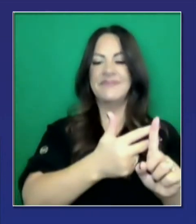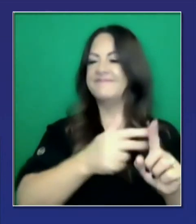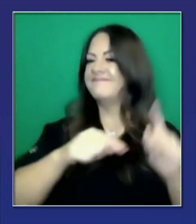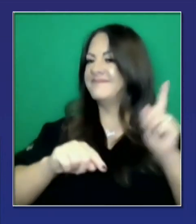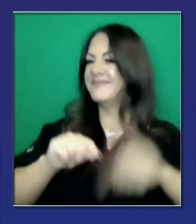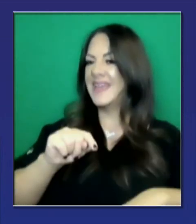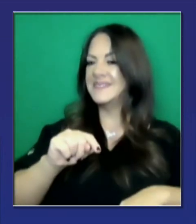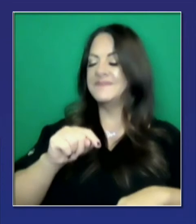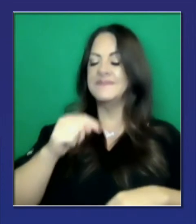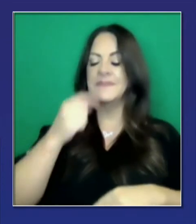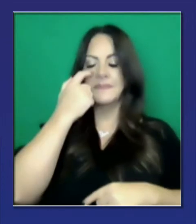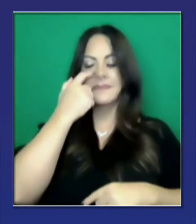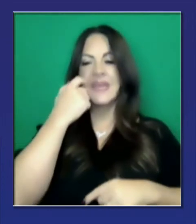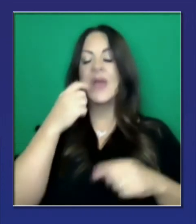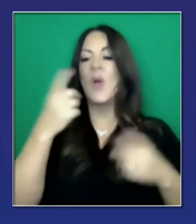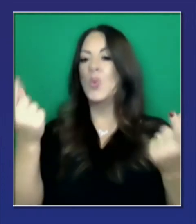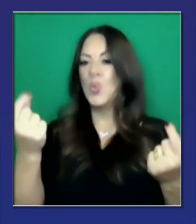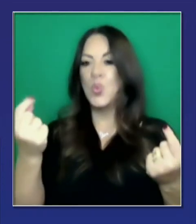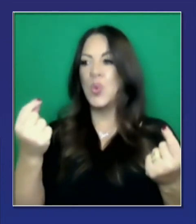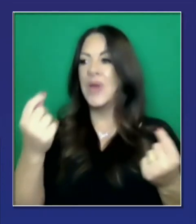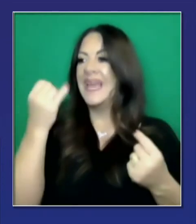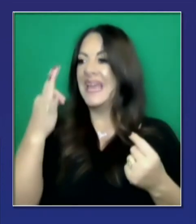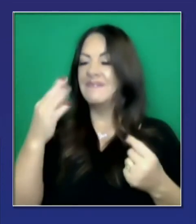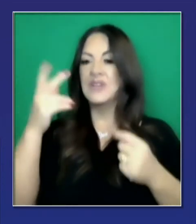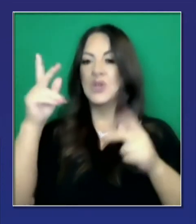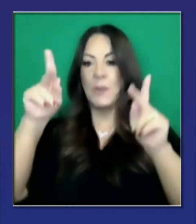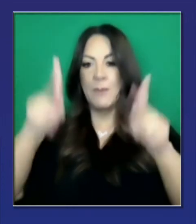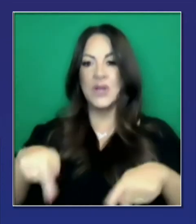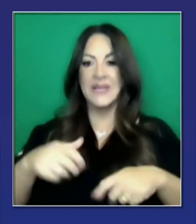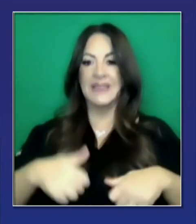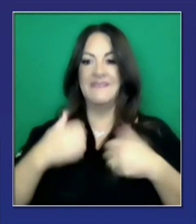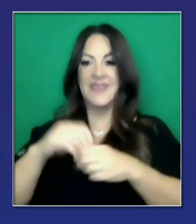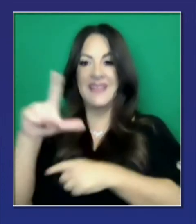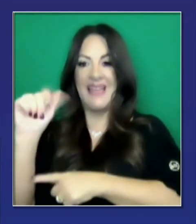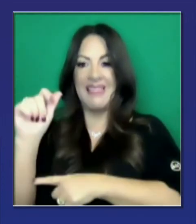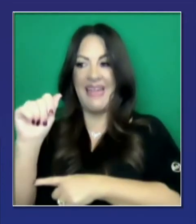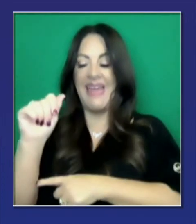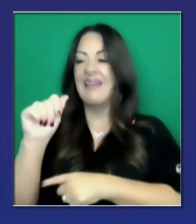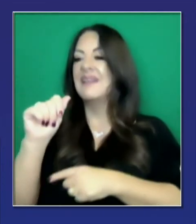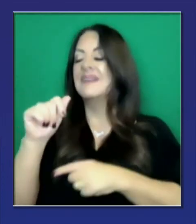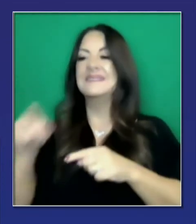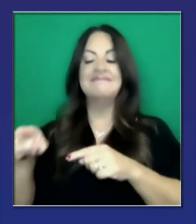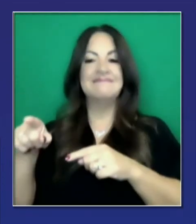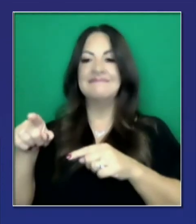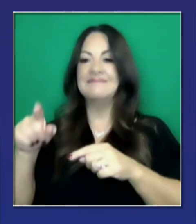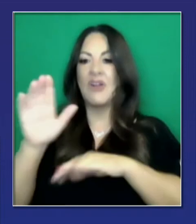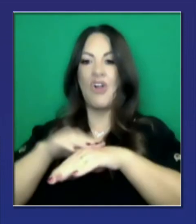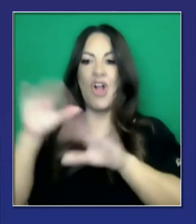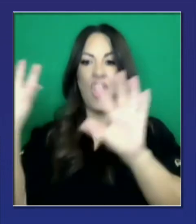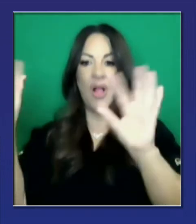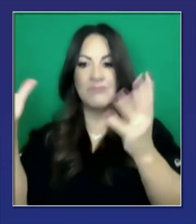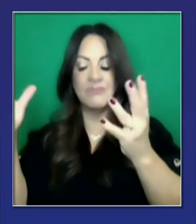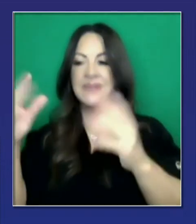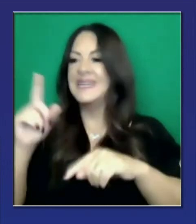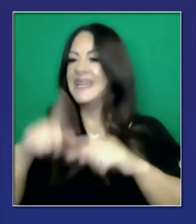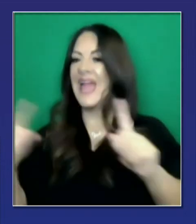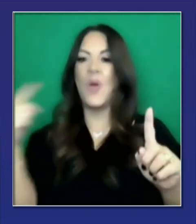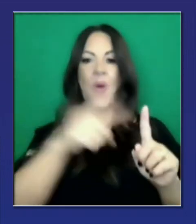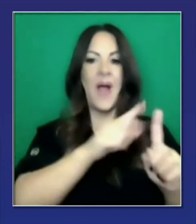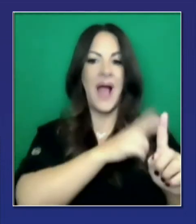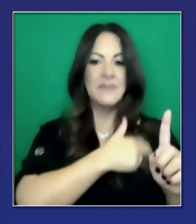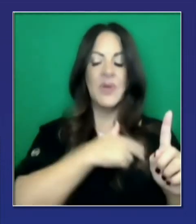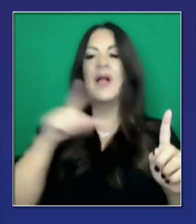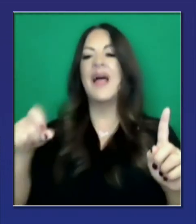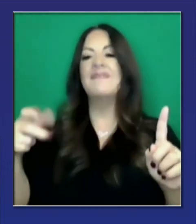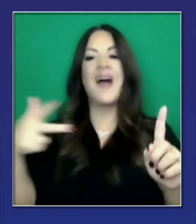needs, they're diverted to another part of the system, another part of the county, or another part of